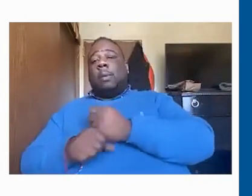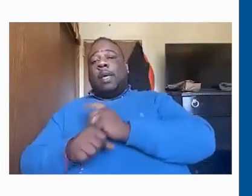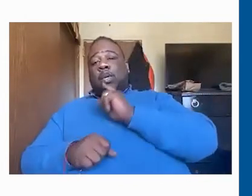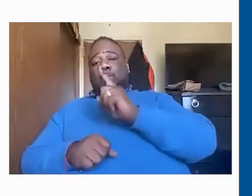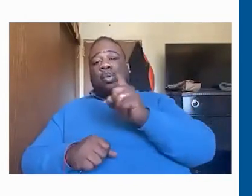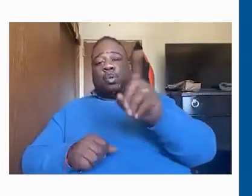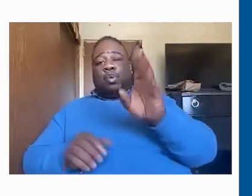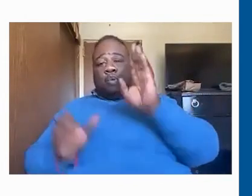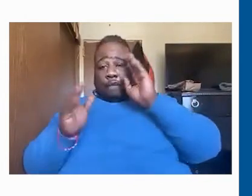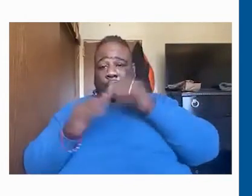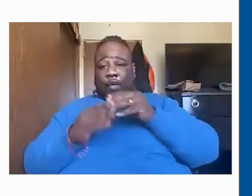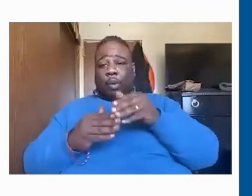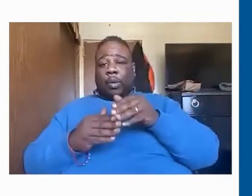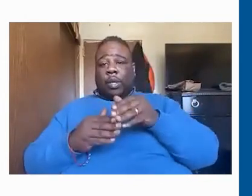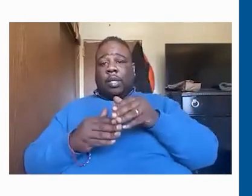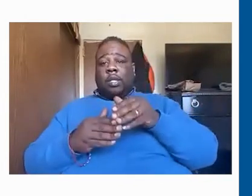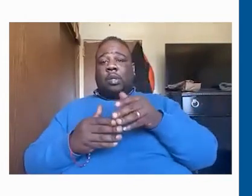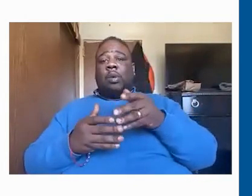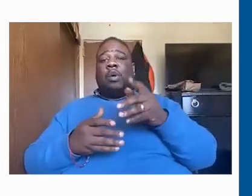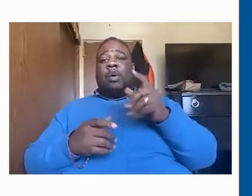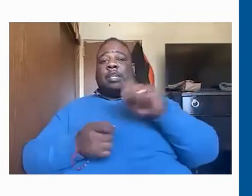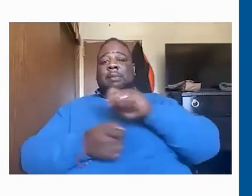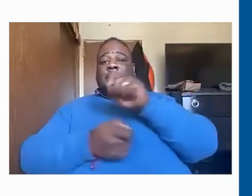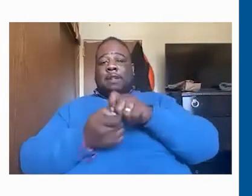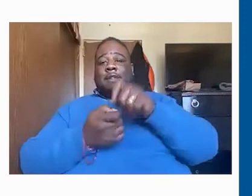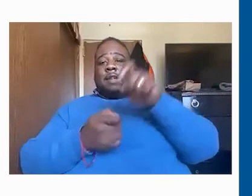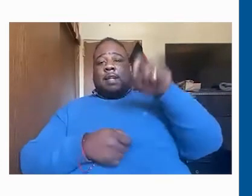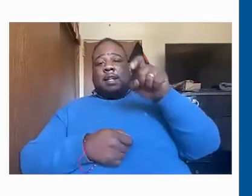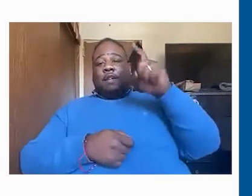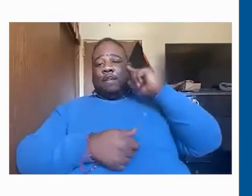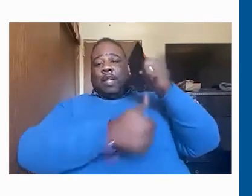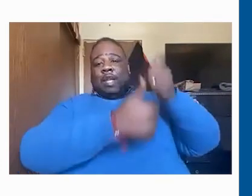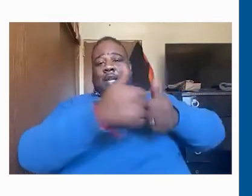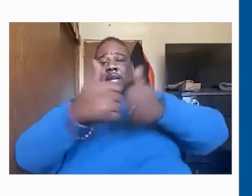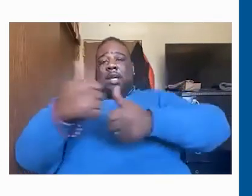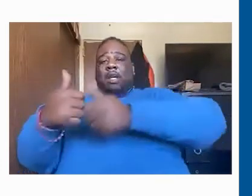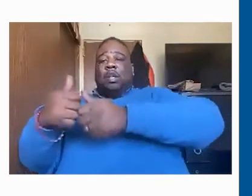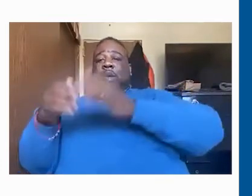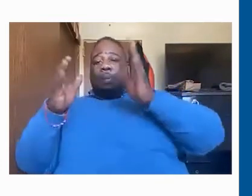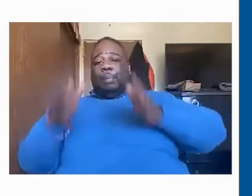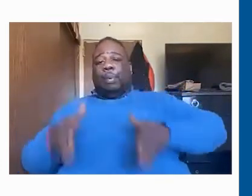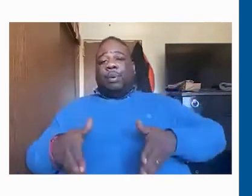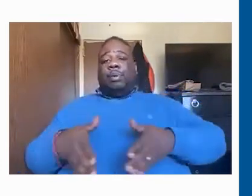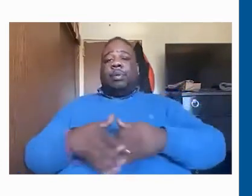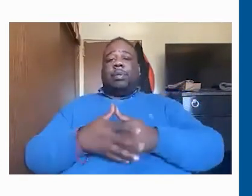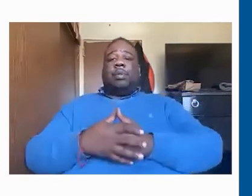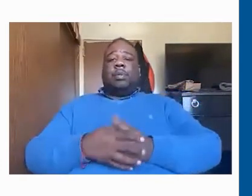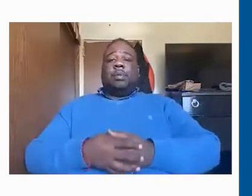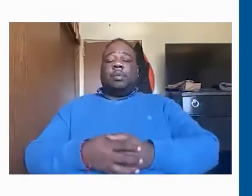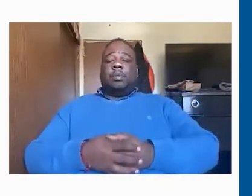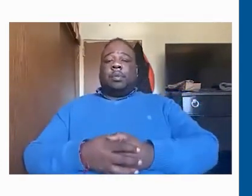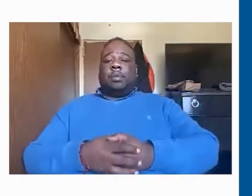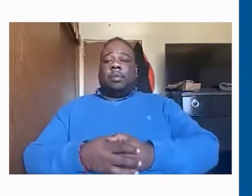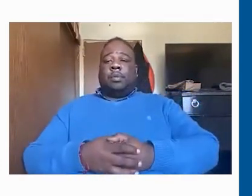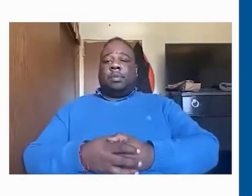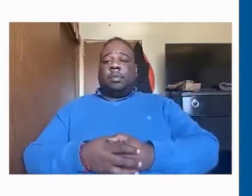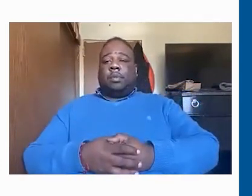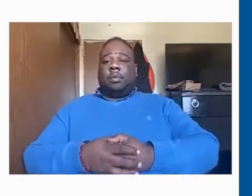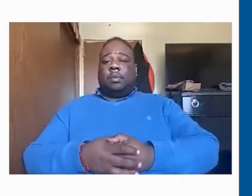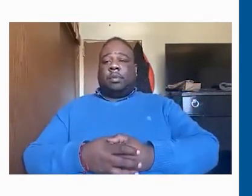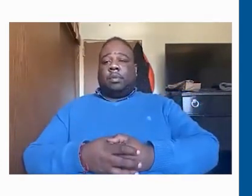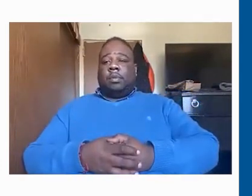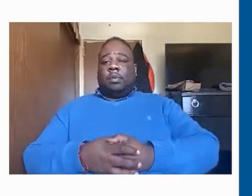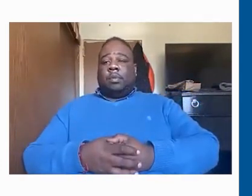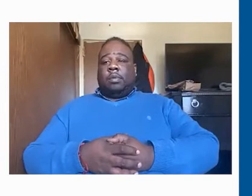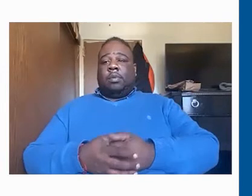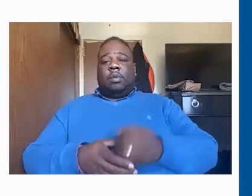certain medications. Having a list of medications in their go bag. If they take certain medications, if they have asthma, having an inhaler.